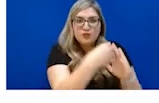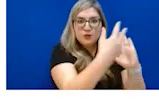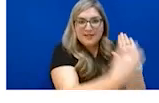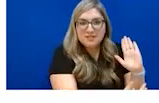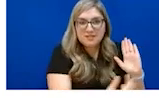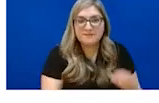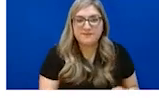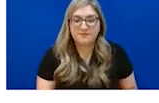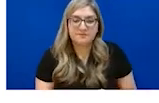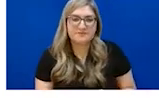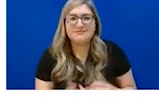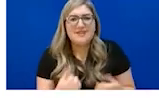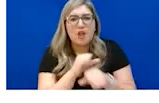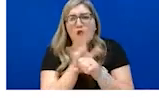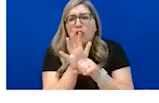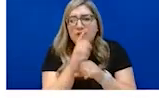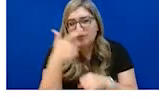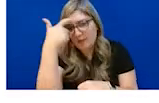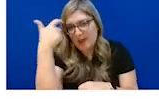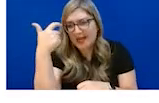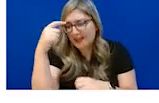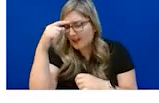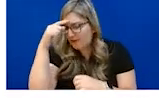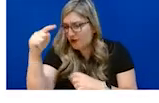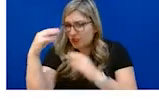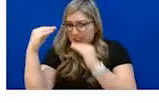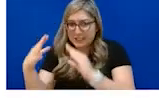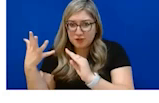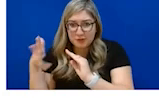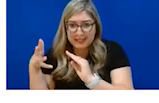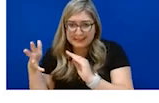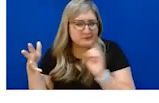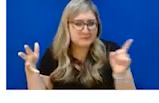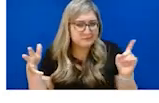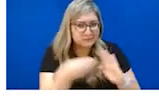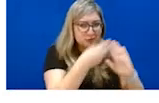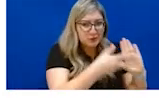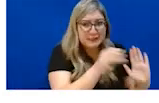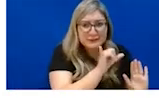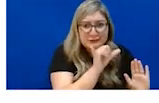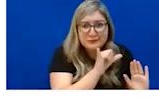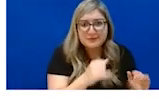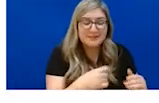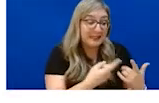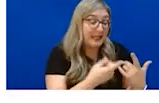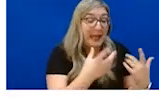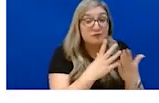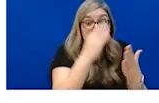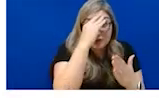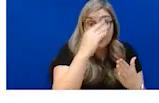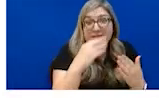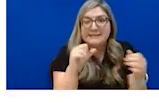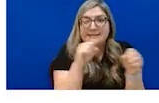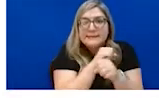traumatic for them too. Not only were they trying to learn statistics, but then they had to learn Excel or maybe Blackboard or